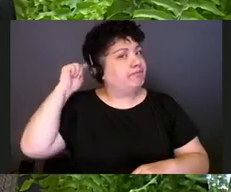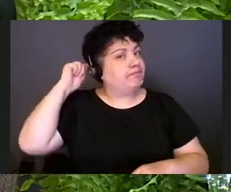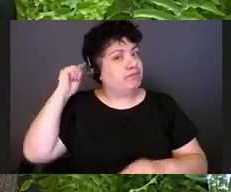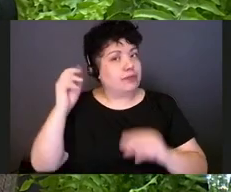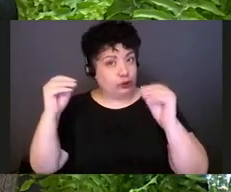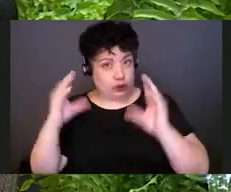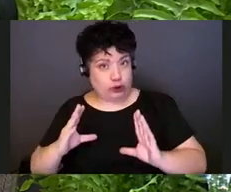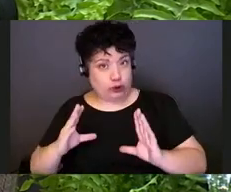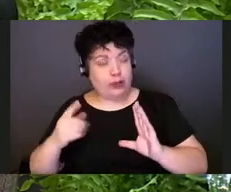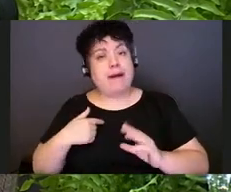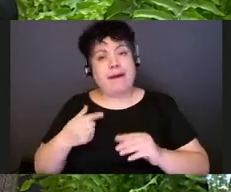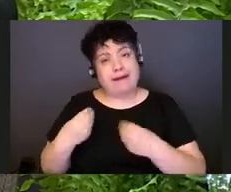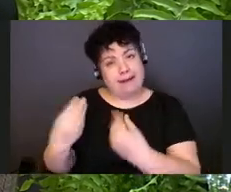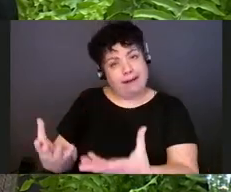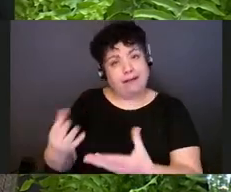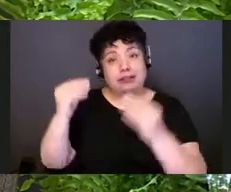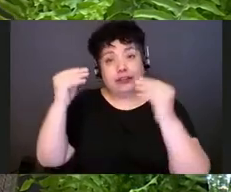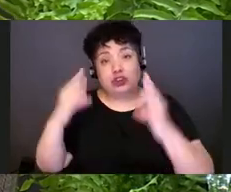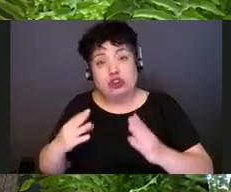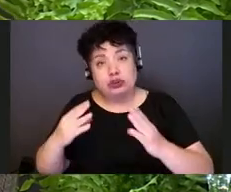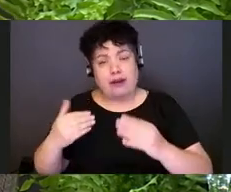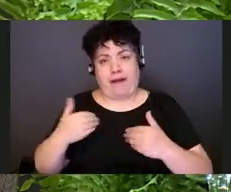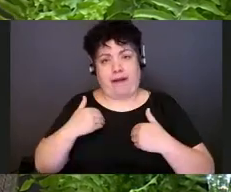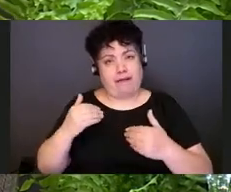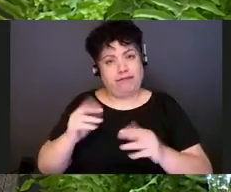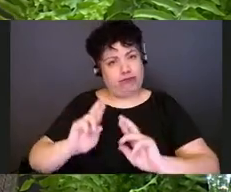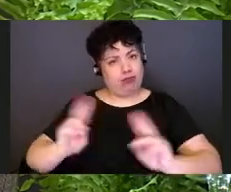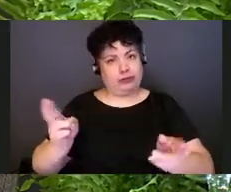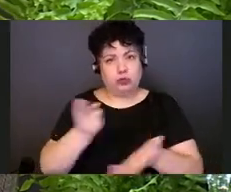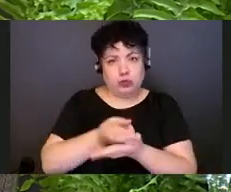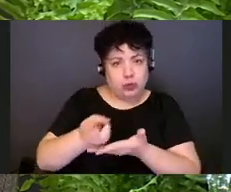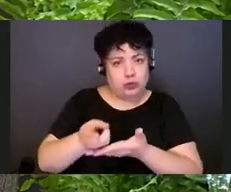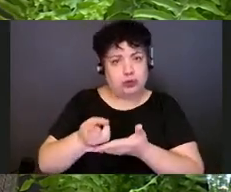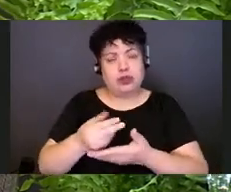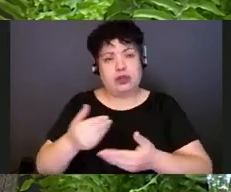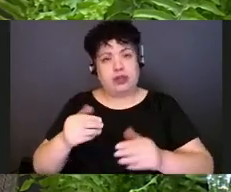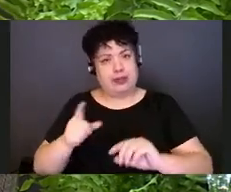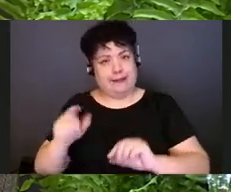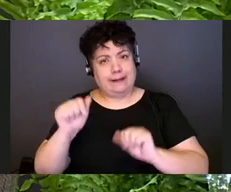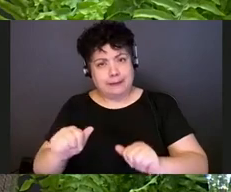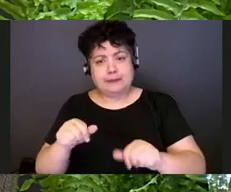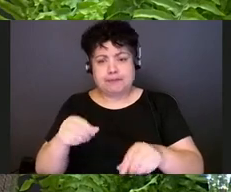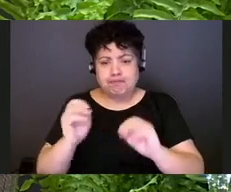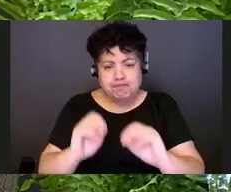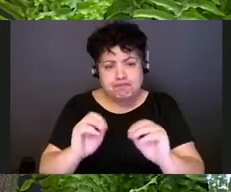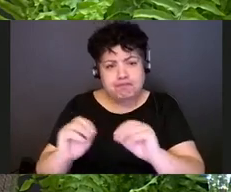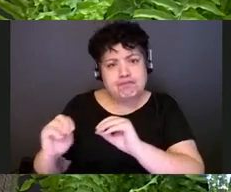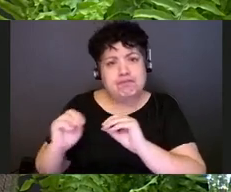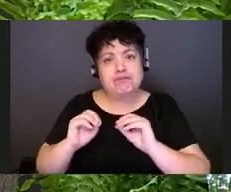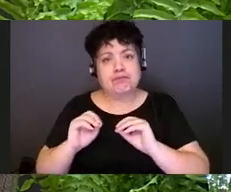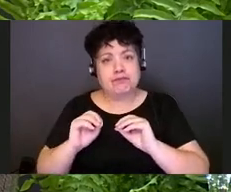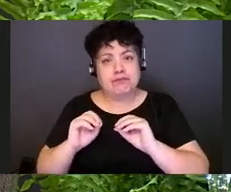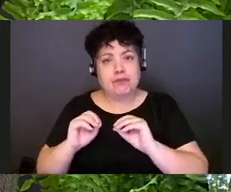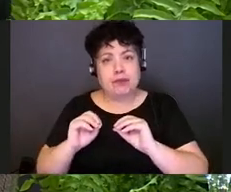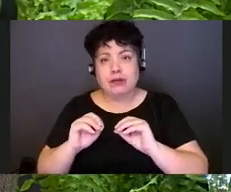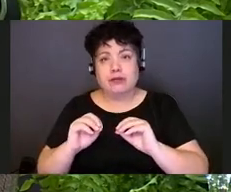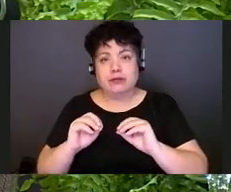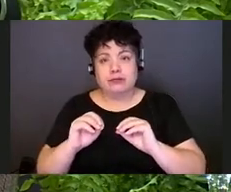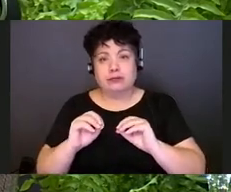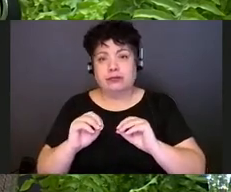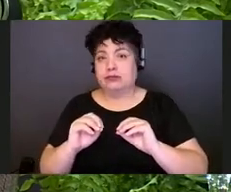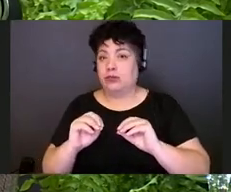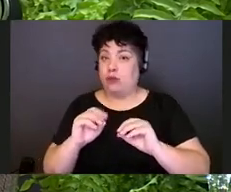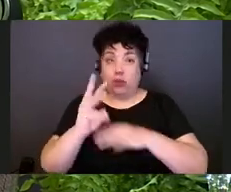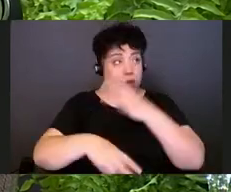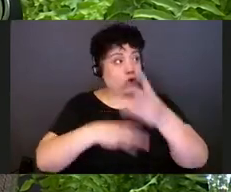mm-hmm. to really have the meat to really tell it like it is. And as you go to